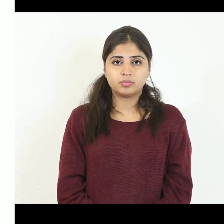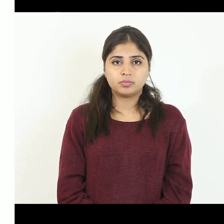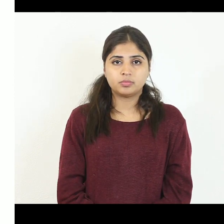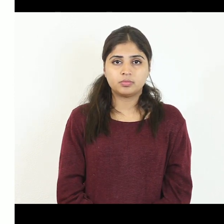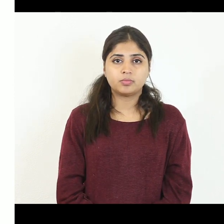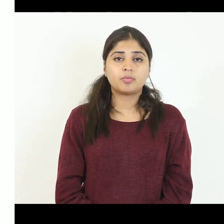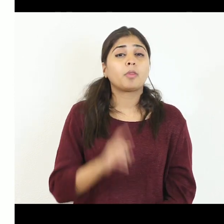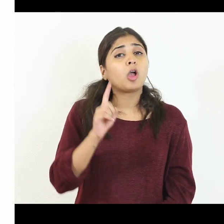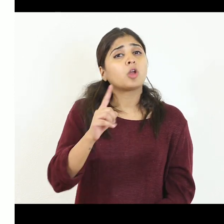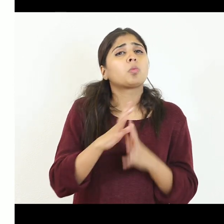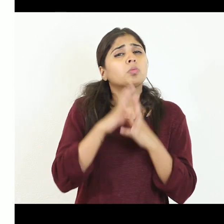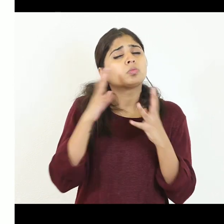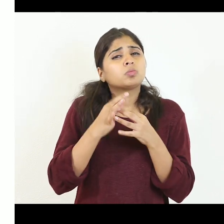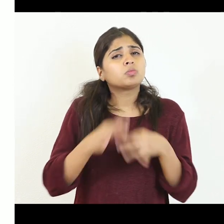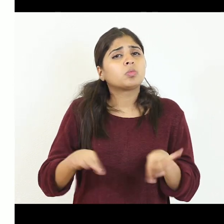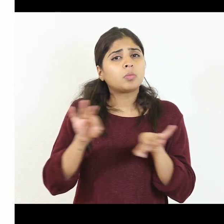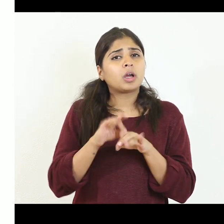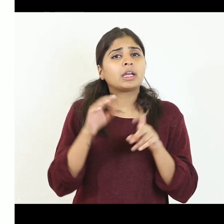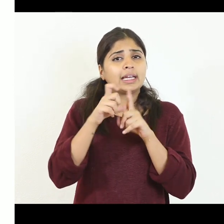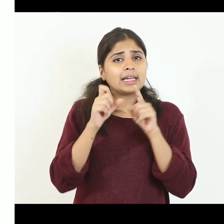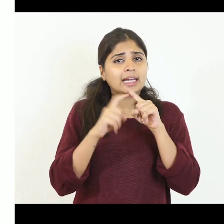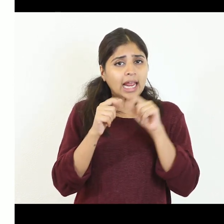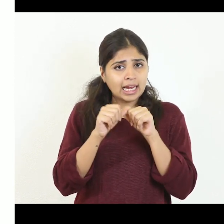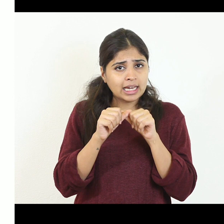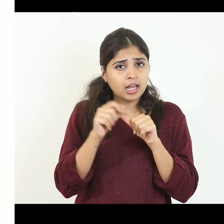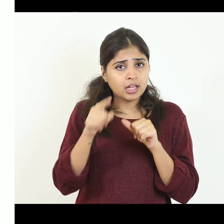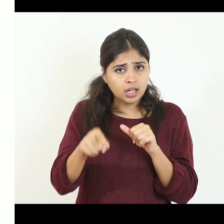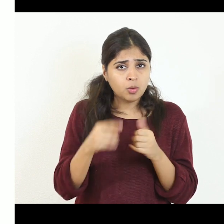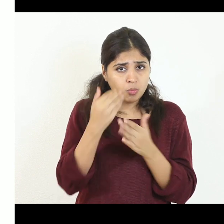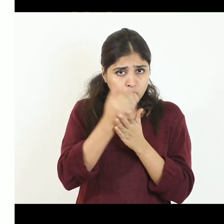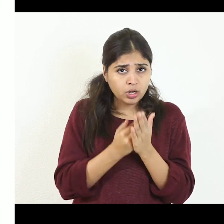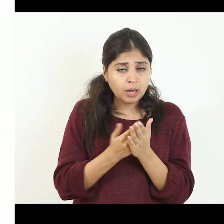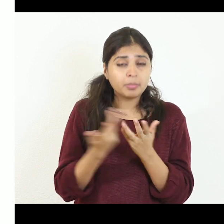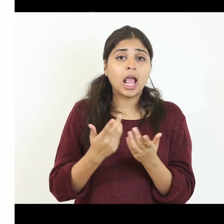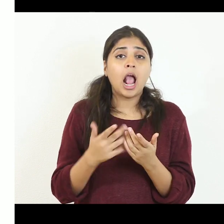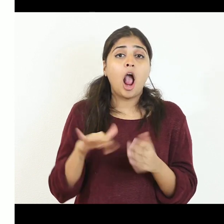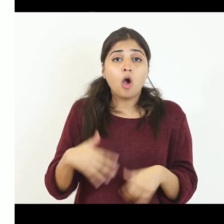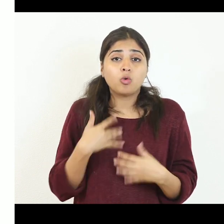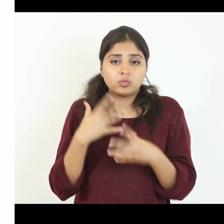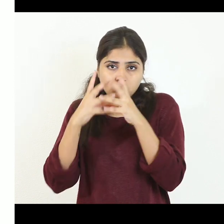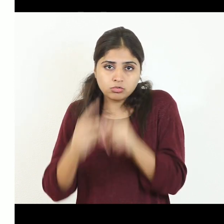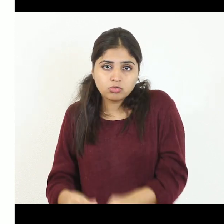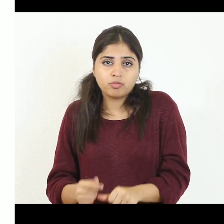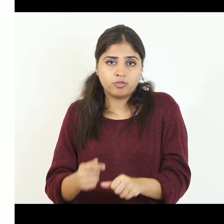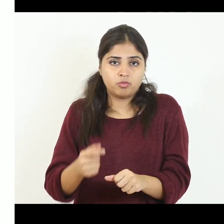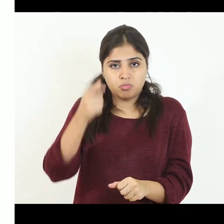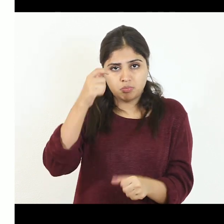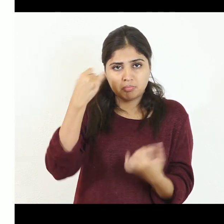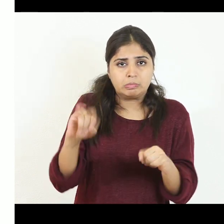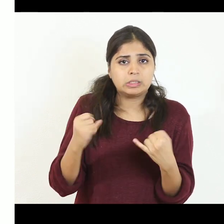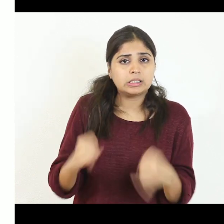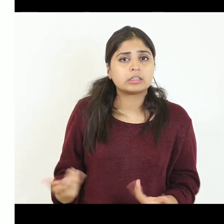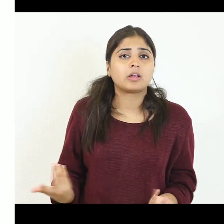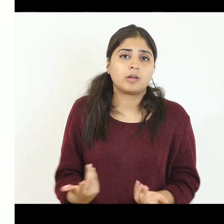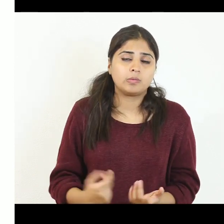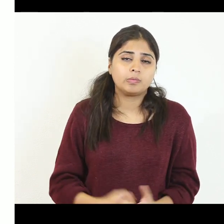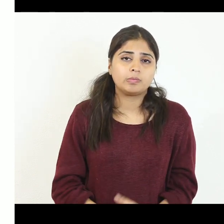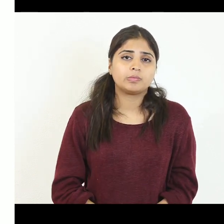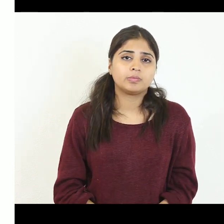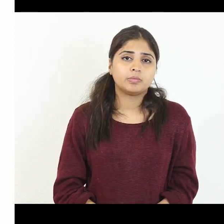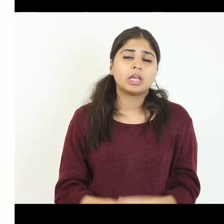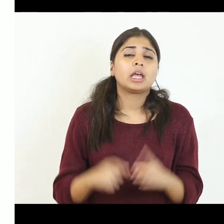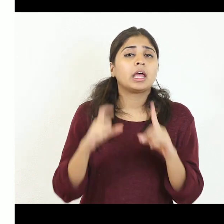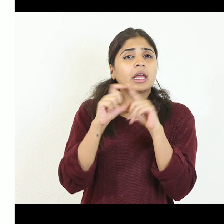One of the most important elements of database programming is handling database errors. The data